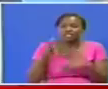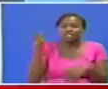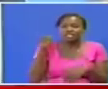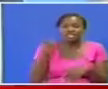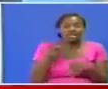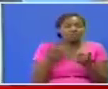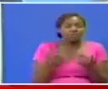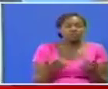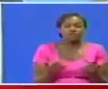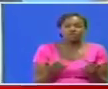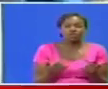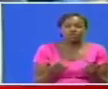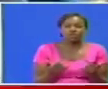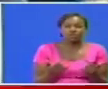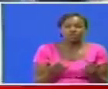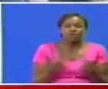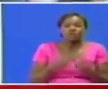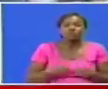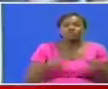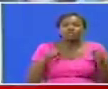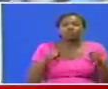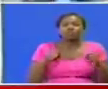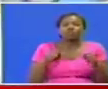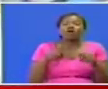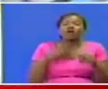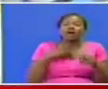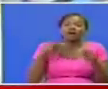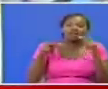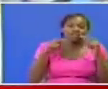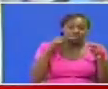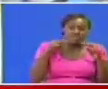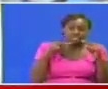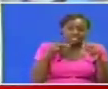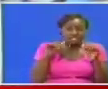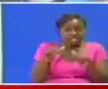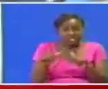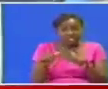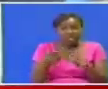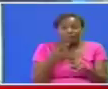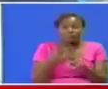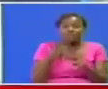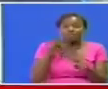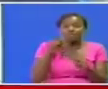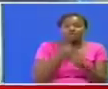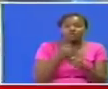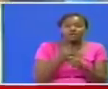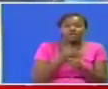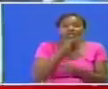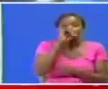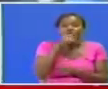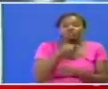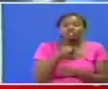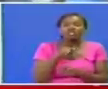Christmas time, they all go down and be able to occupy those Kenyan hotels. But we have work to do. And Jubilee are not